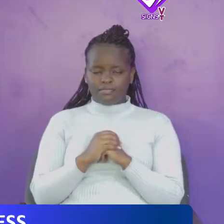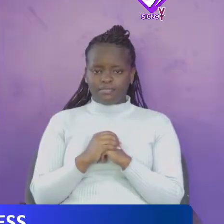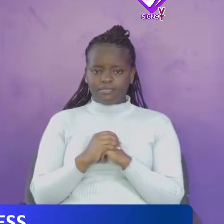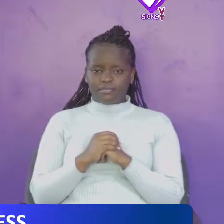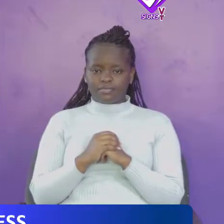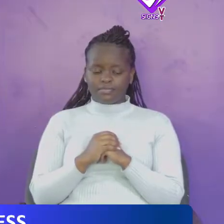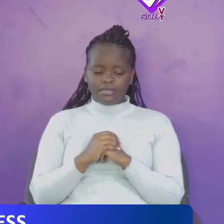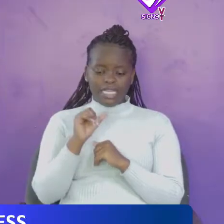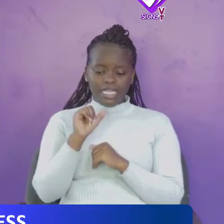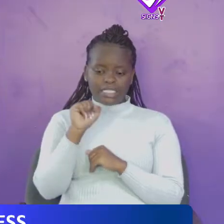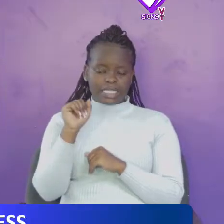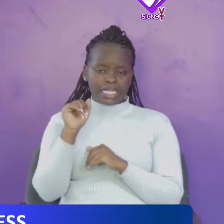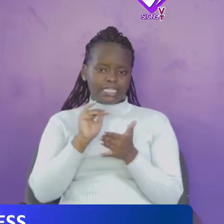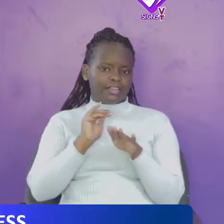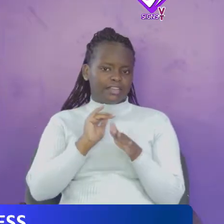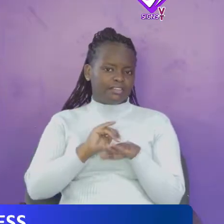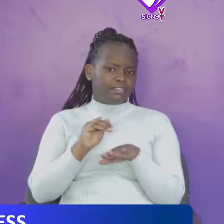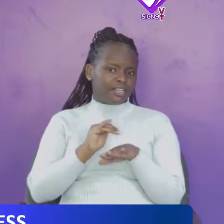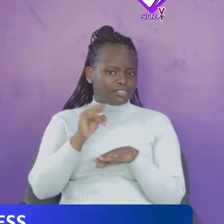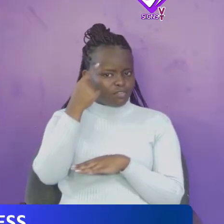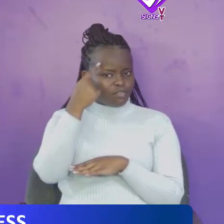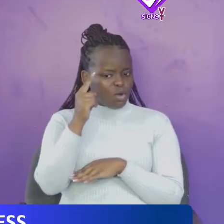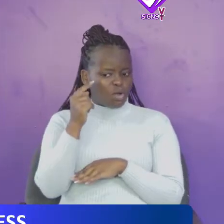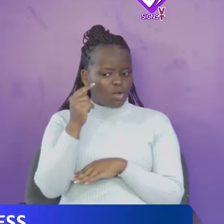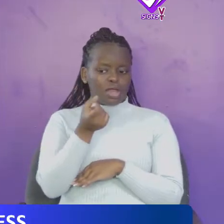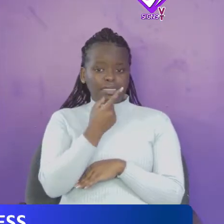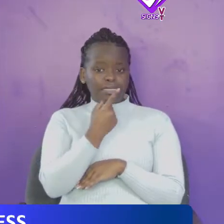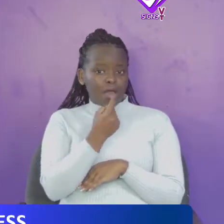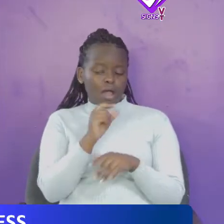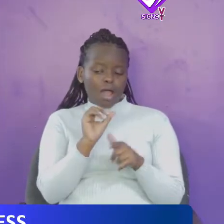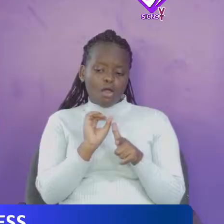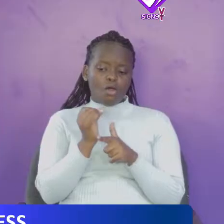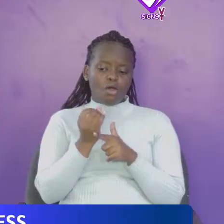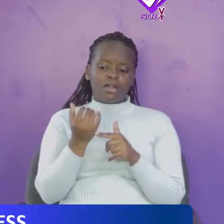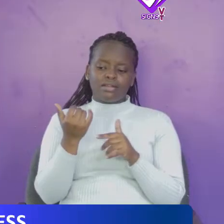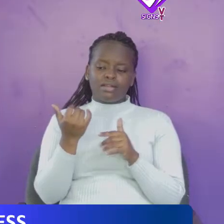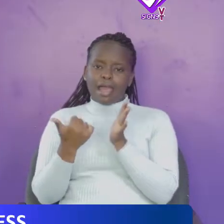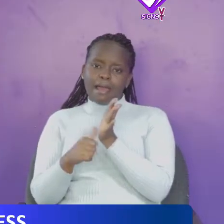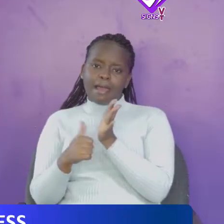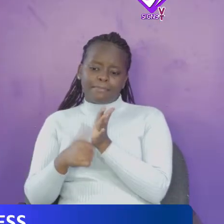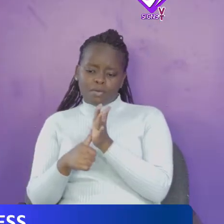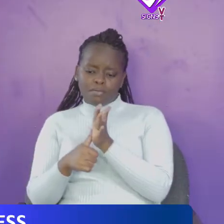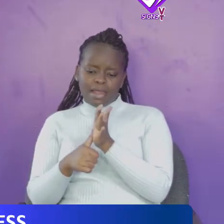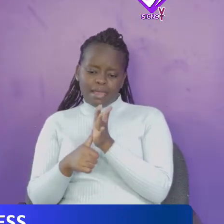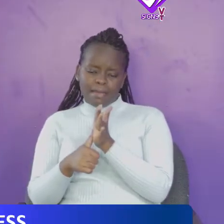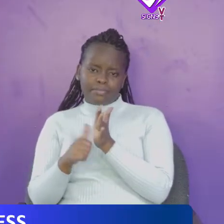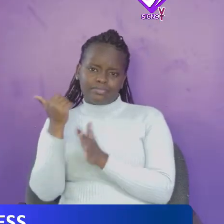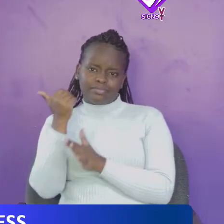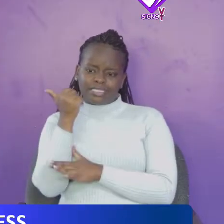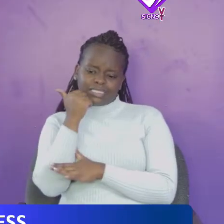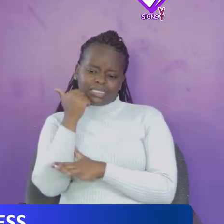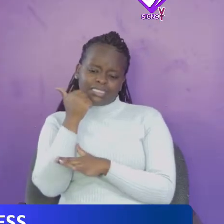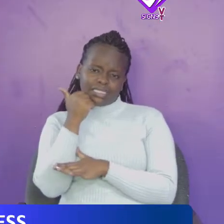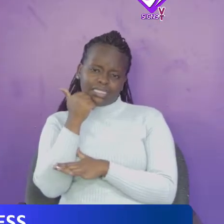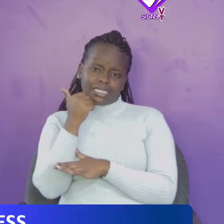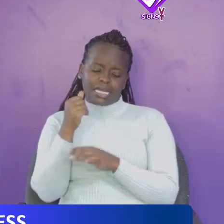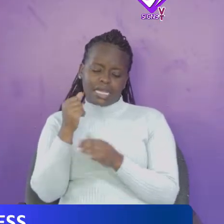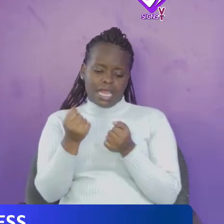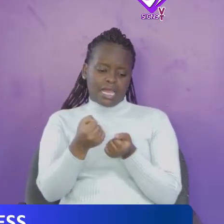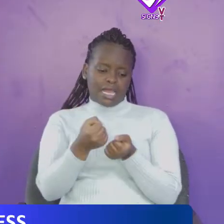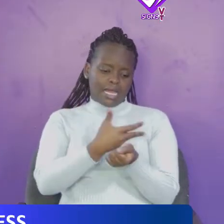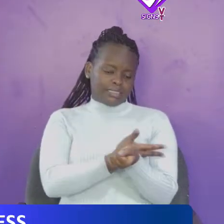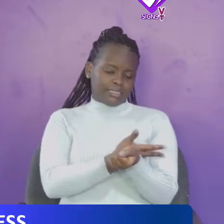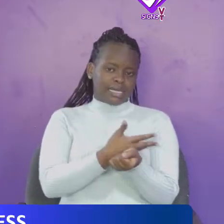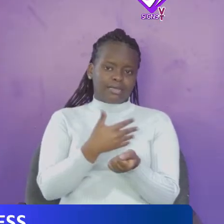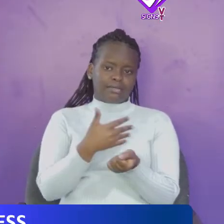side effect to a medication or underlying medical condition. So what are the underlying medical conditions, you may ask? Cancer,